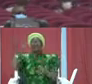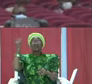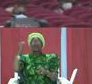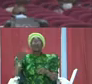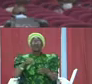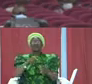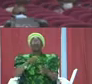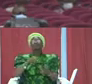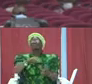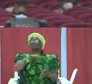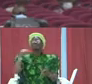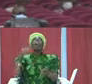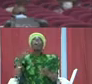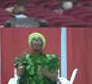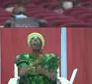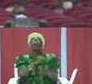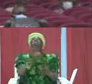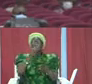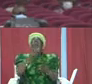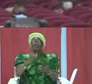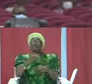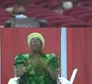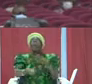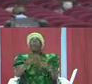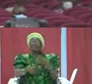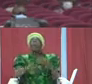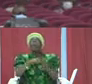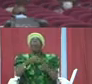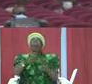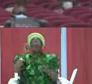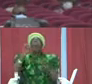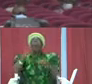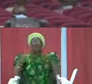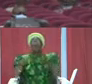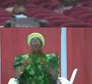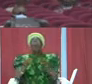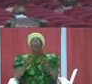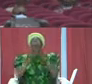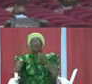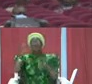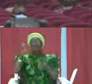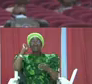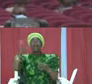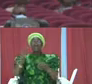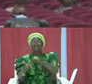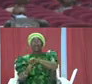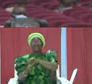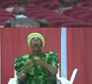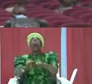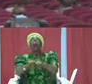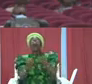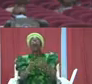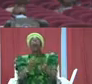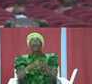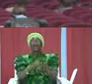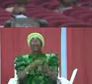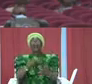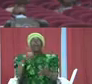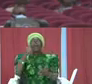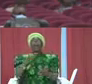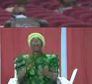took bread. And when he had given thanks, he broke it and said,